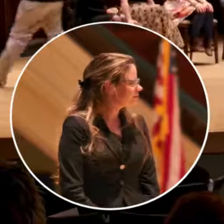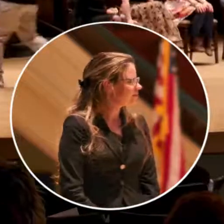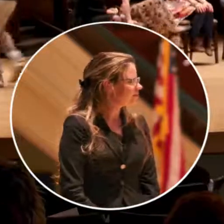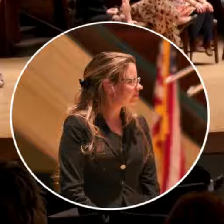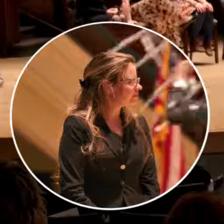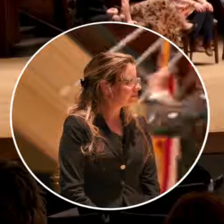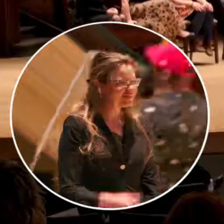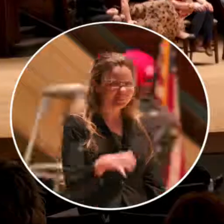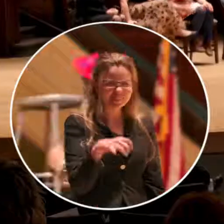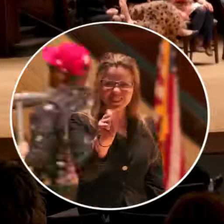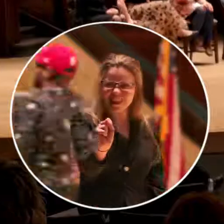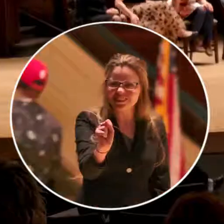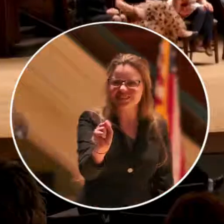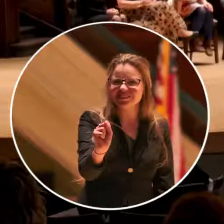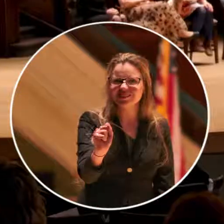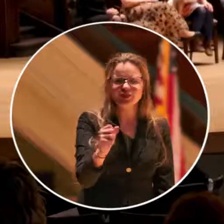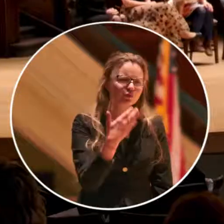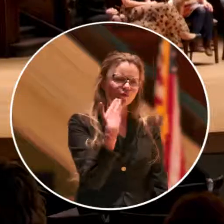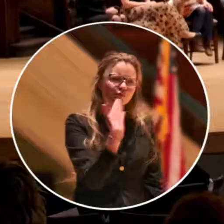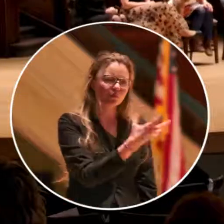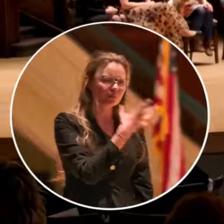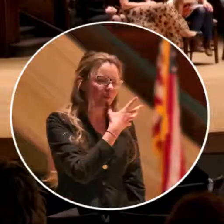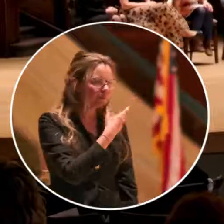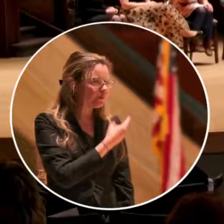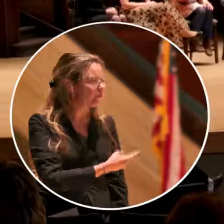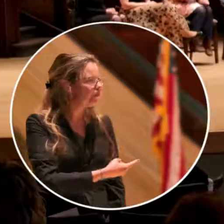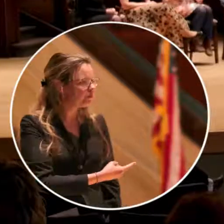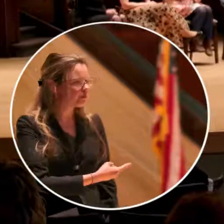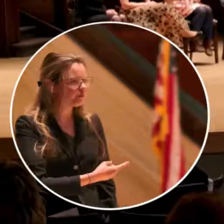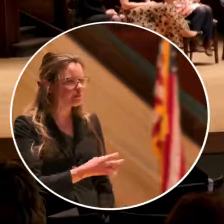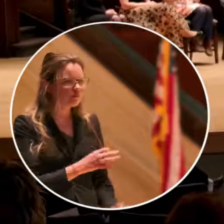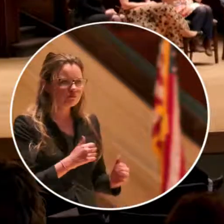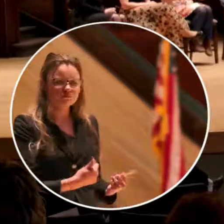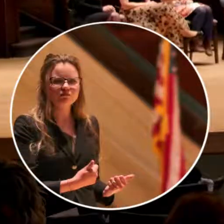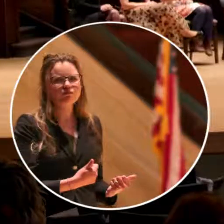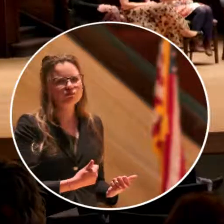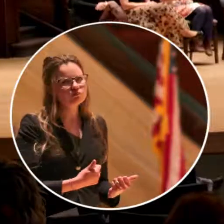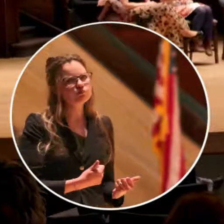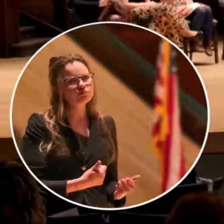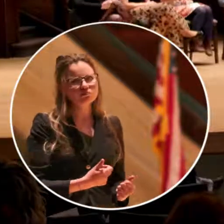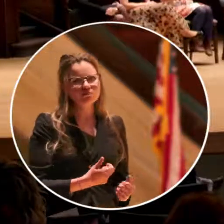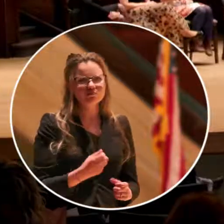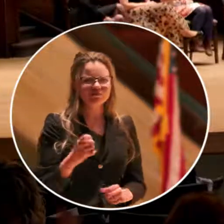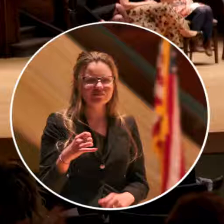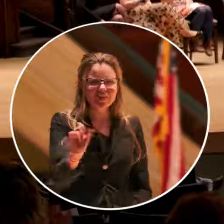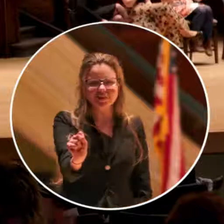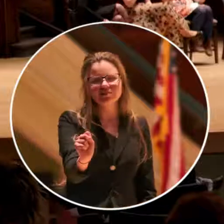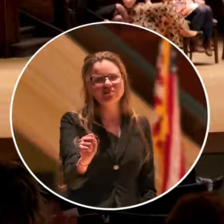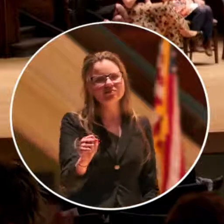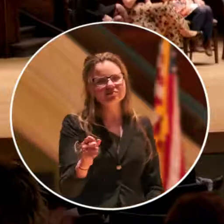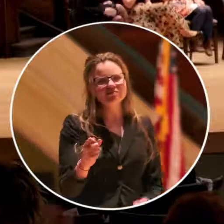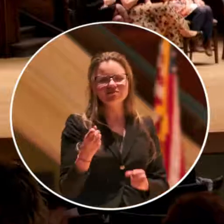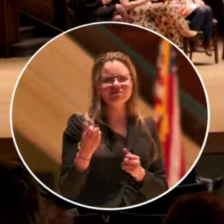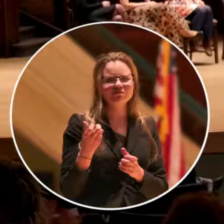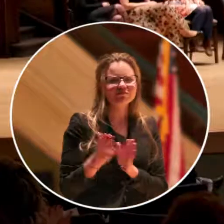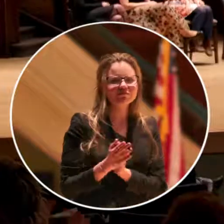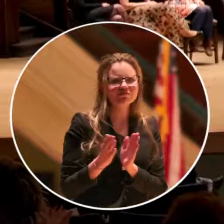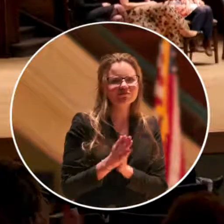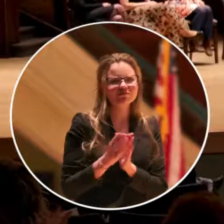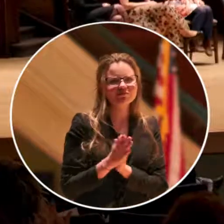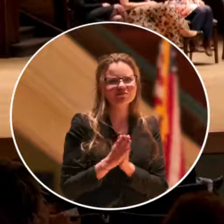Yes, you're a good mom, girl. Yes, indeed. Woo! Woo!